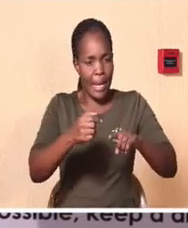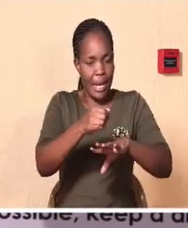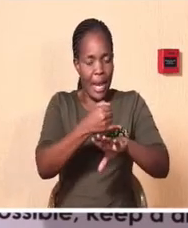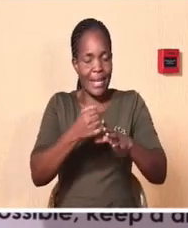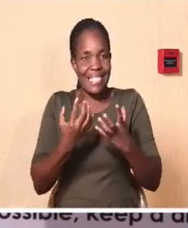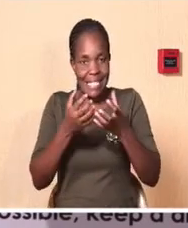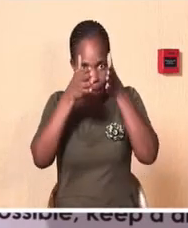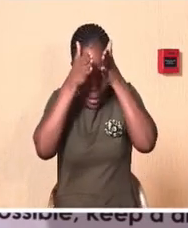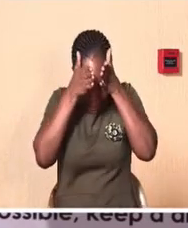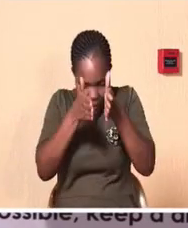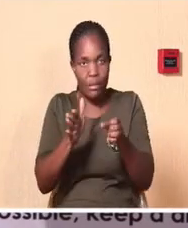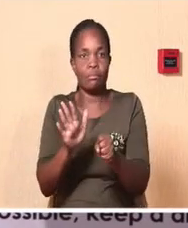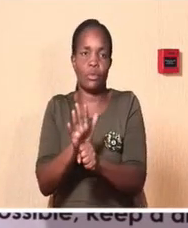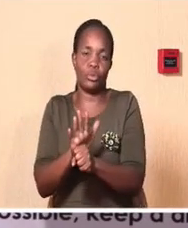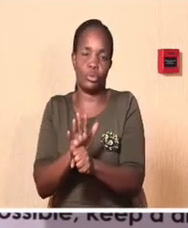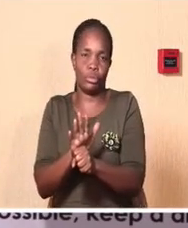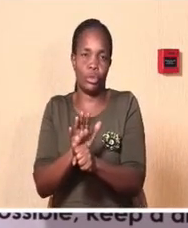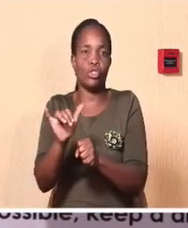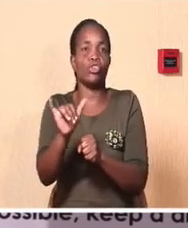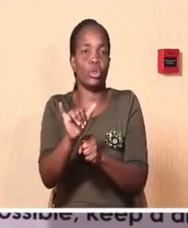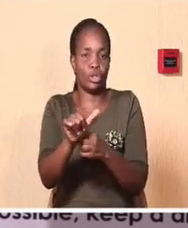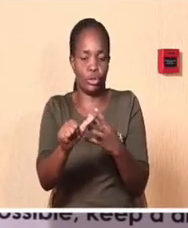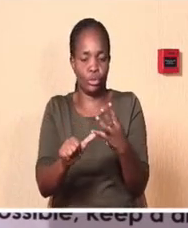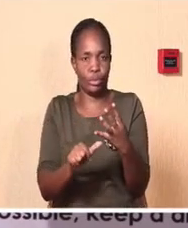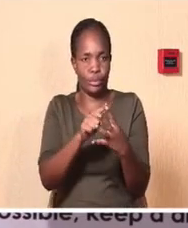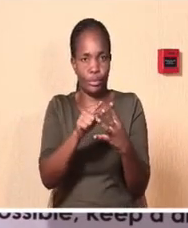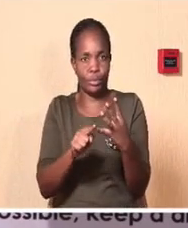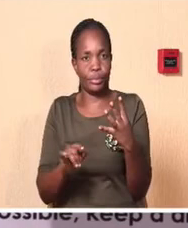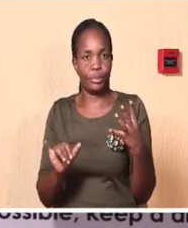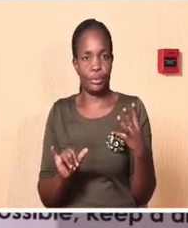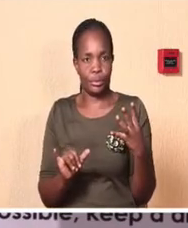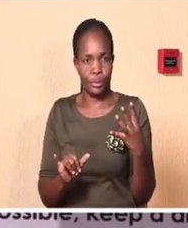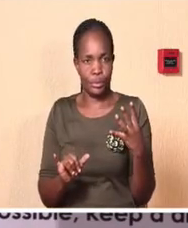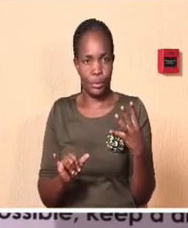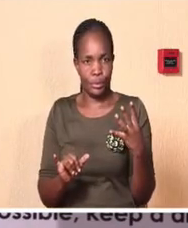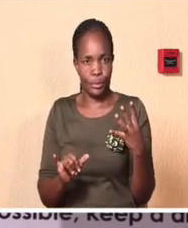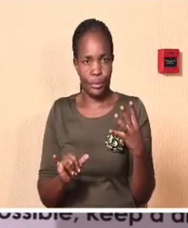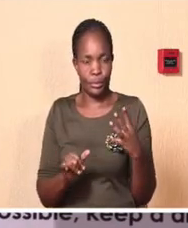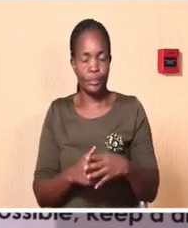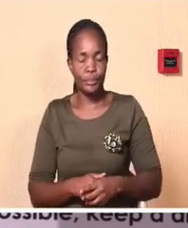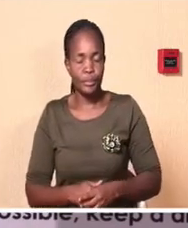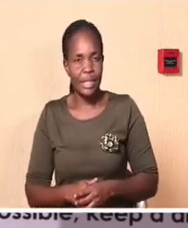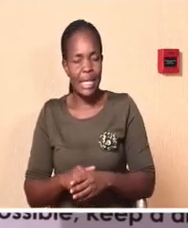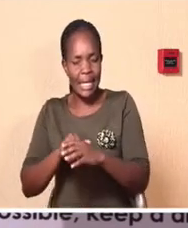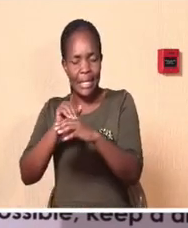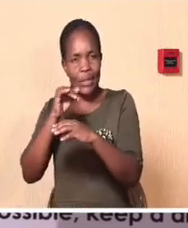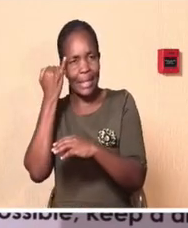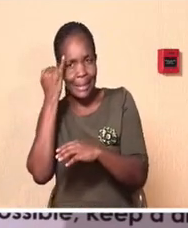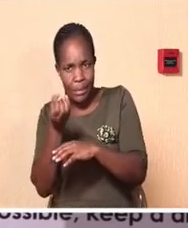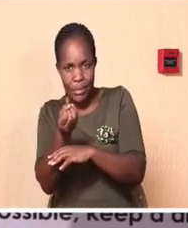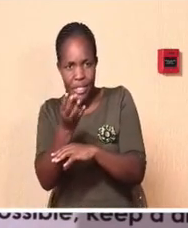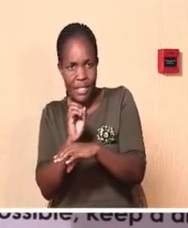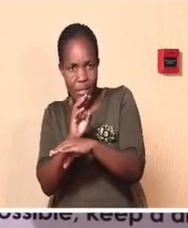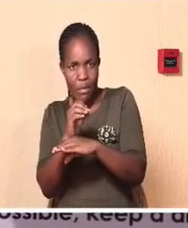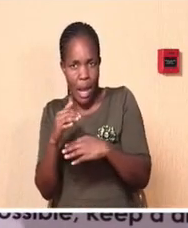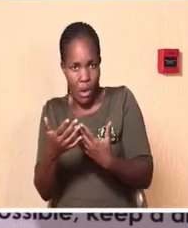to. And we have been advising that we need to